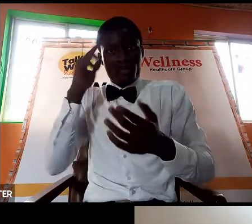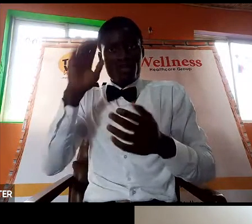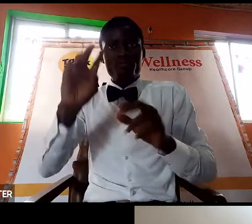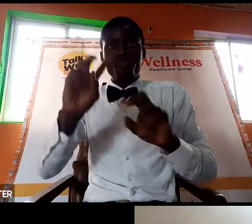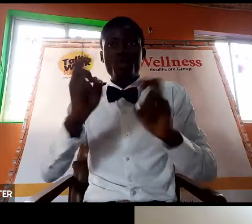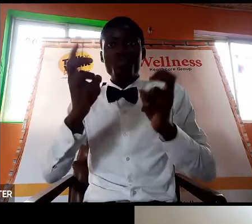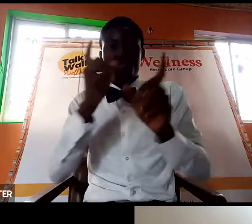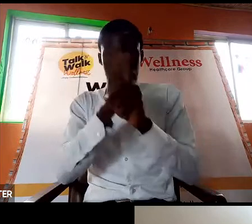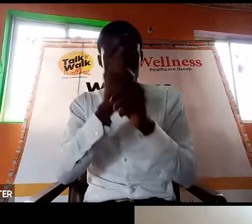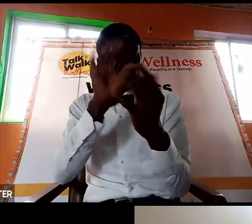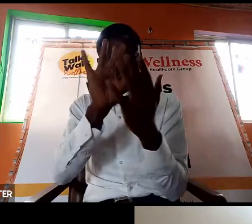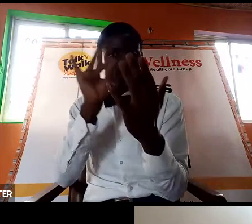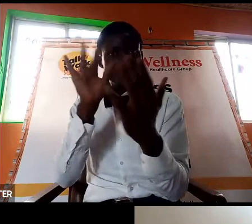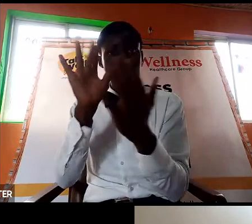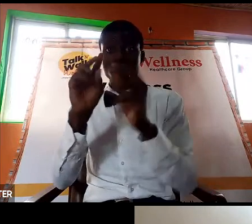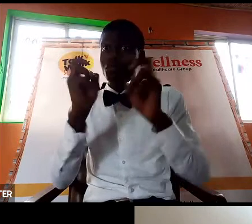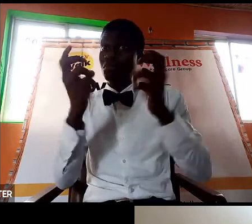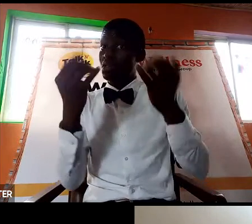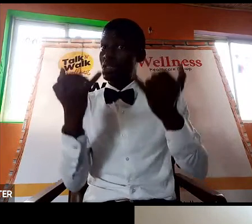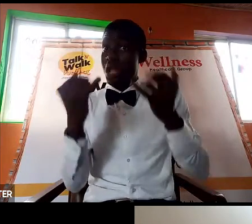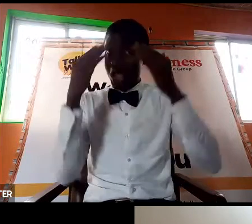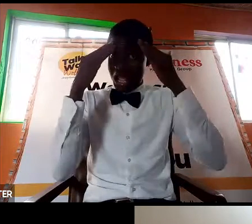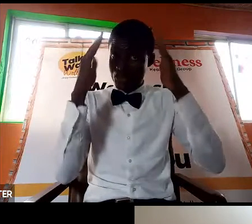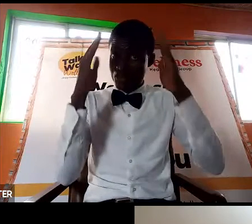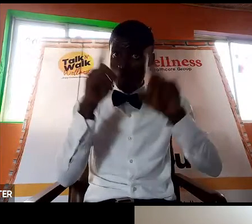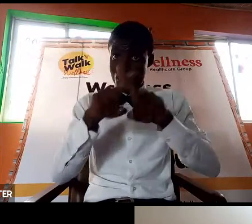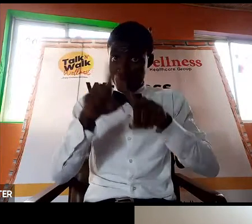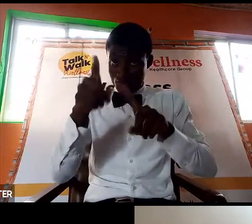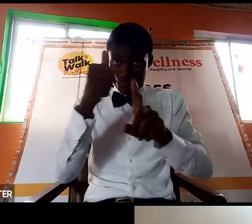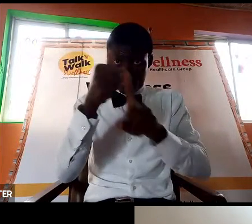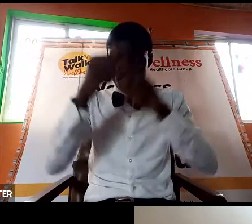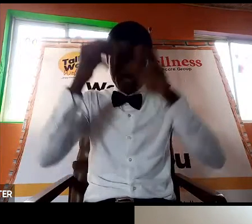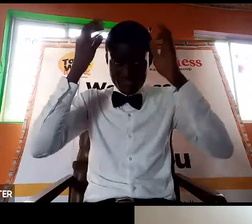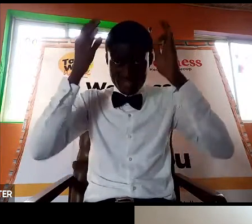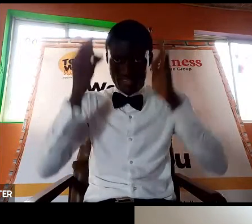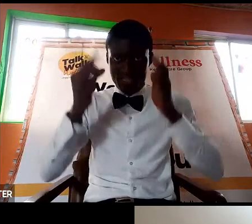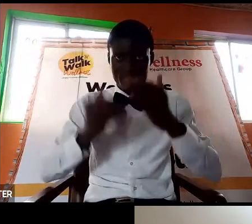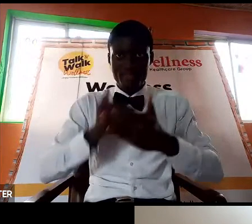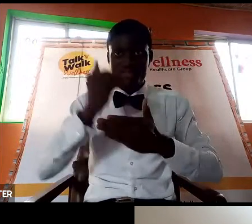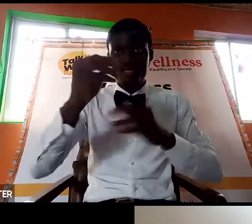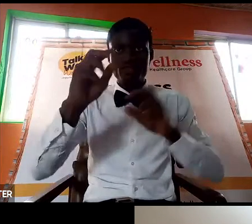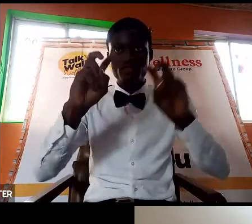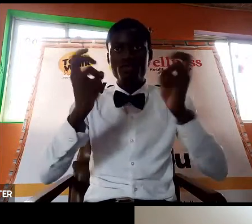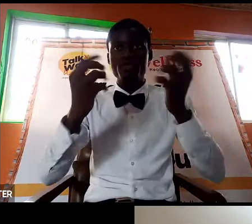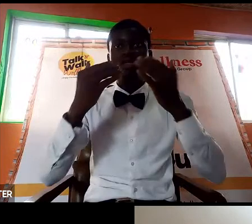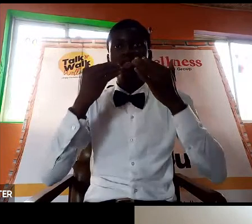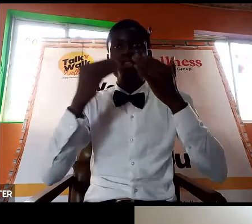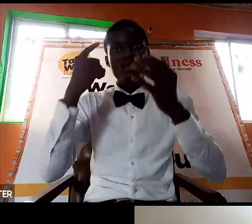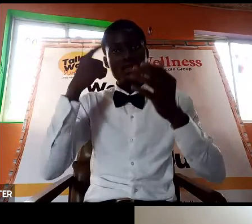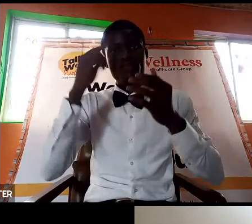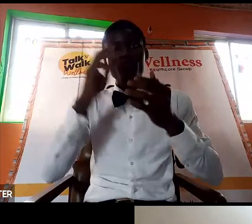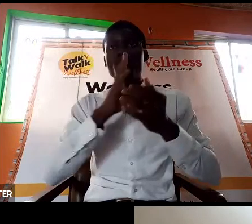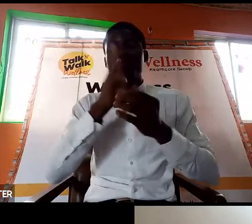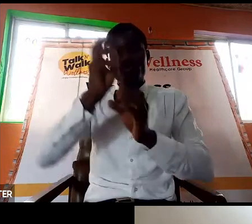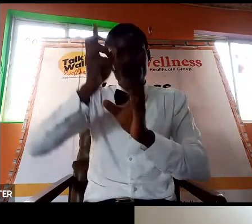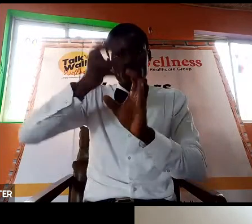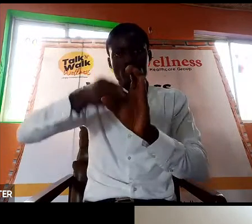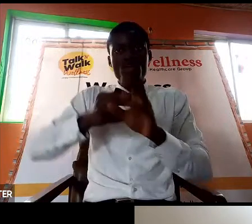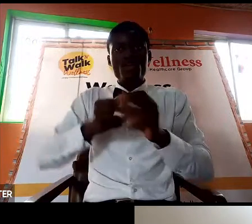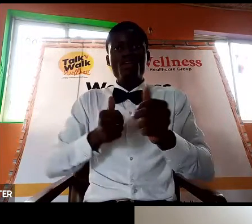next topic, but you determine the next topic for us. So thank you very much for being a part of this. Follow us on our social media pages,